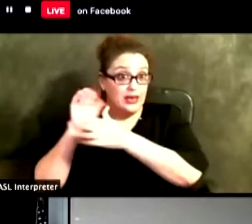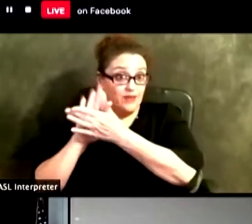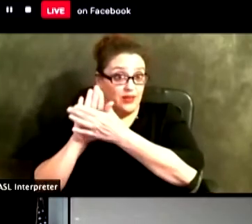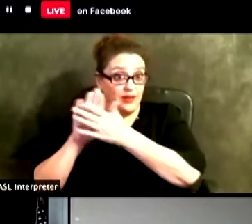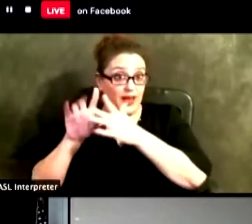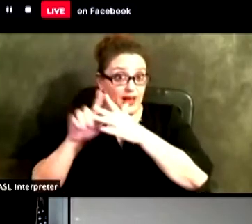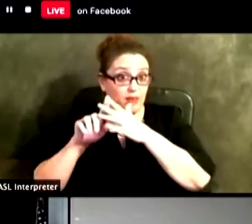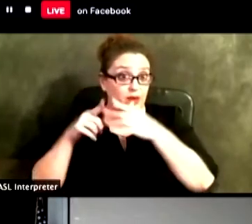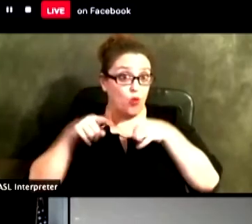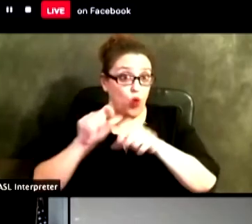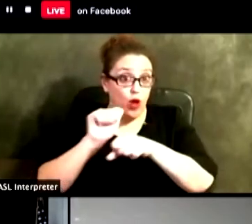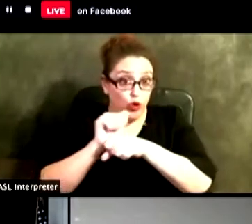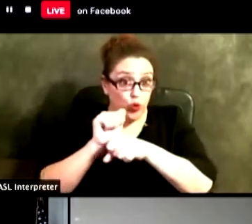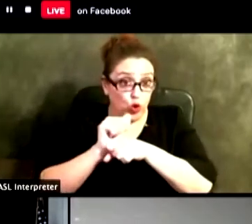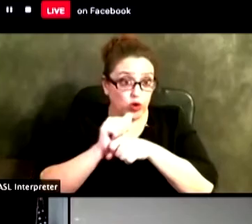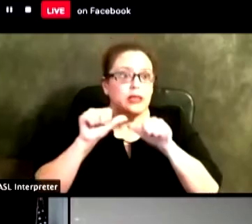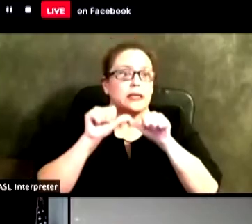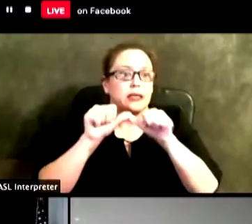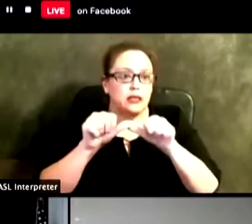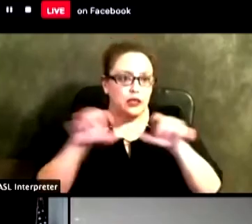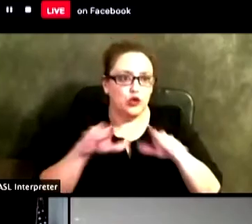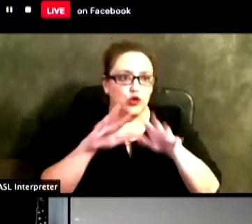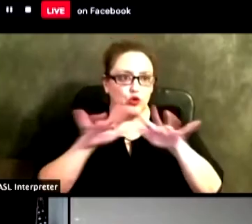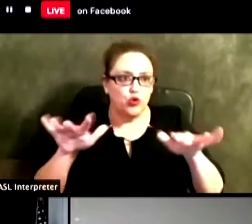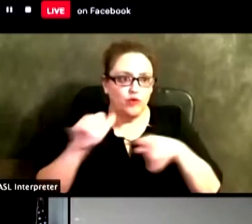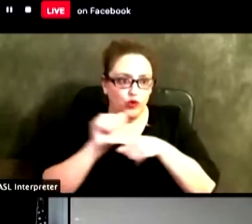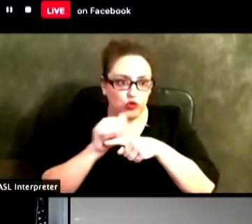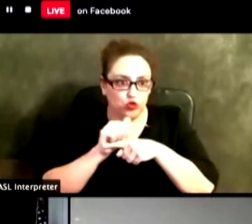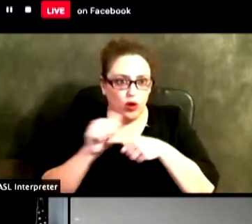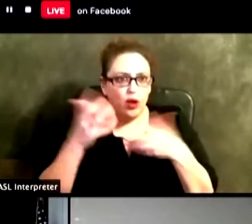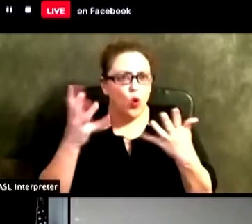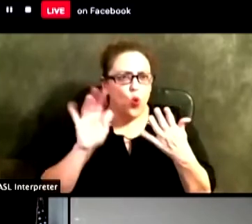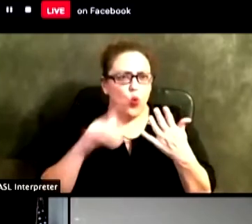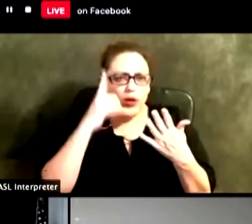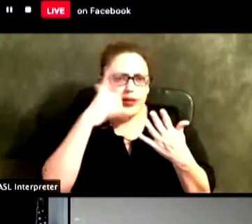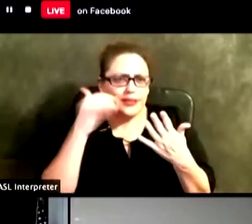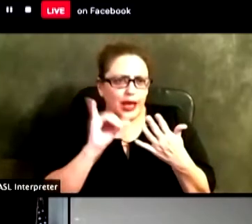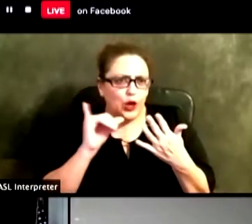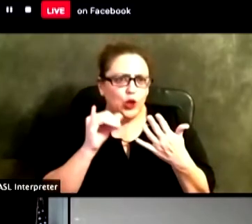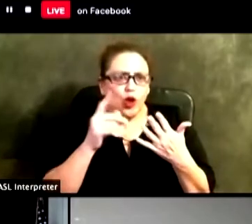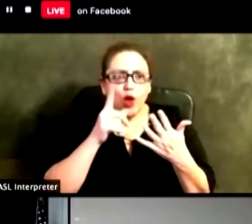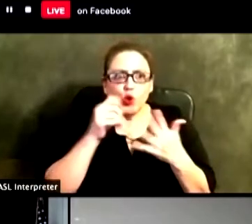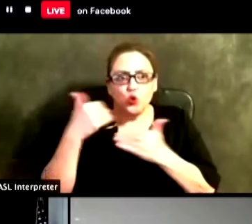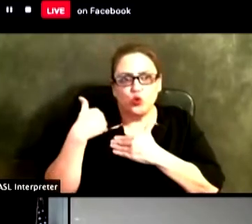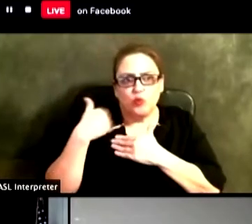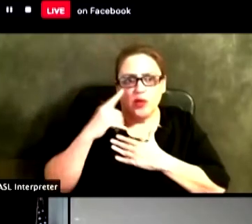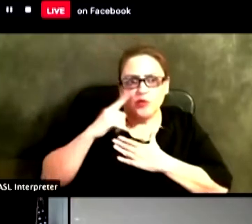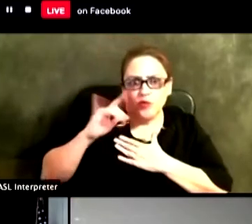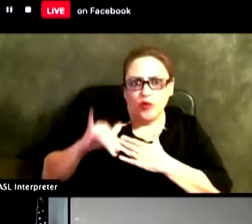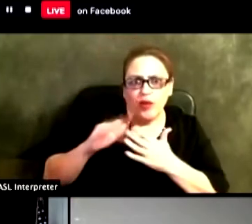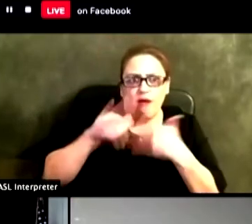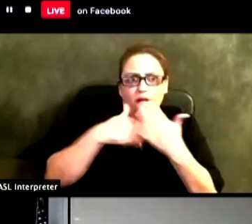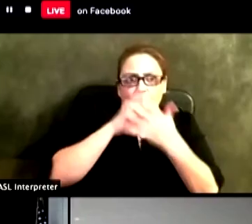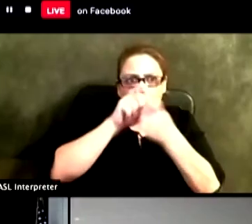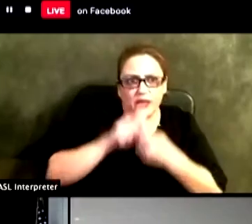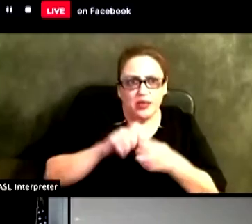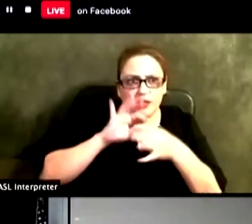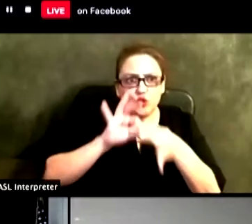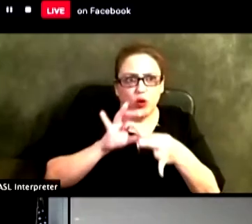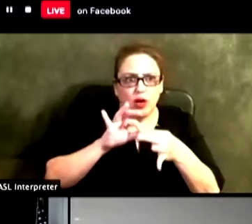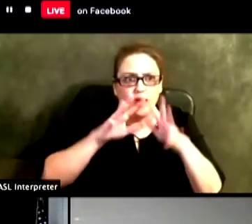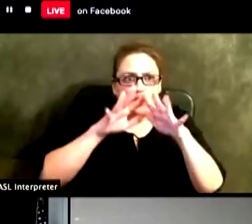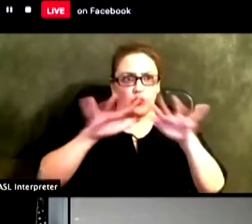while they're in the workforce? And what does that look like? Who's over that? I mean, all the details of that.